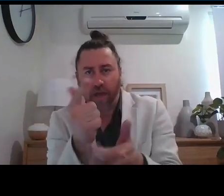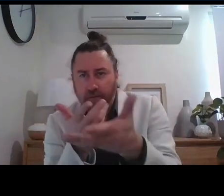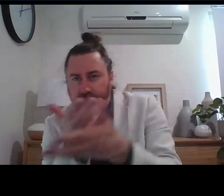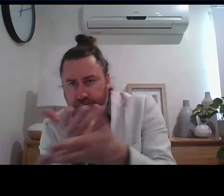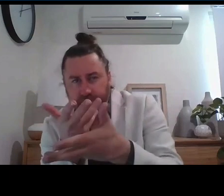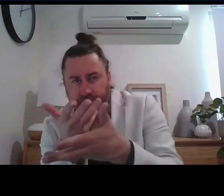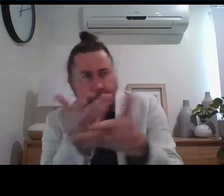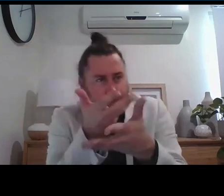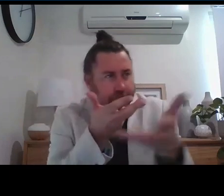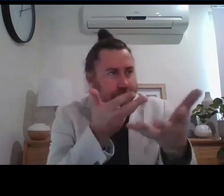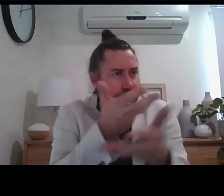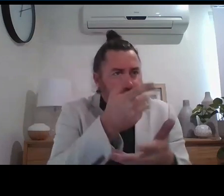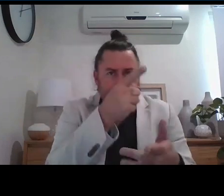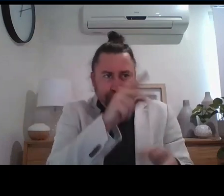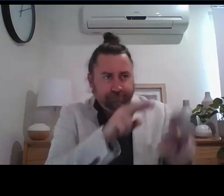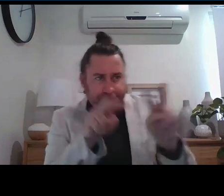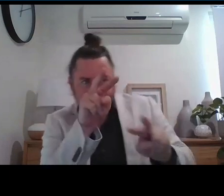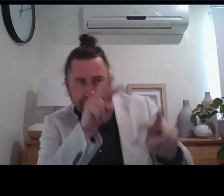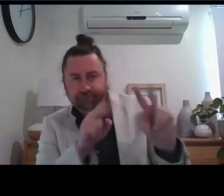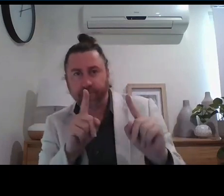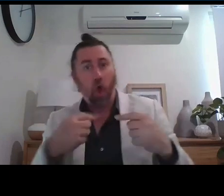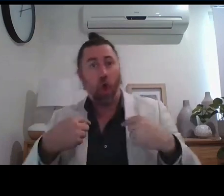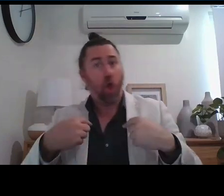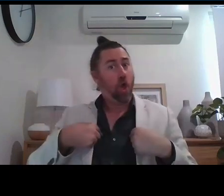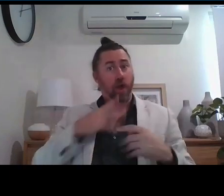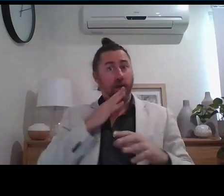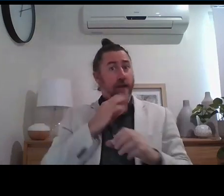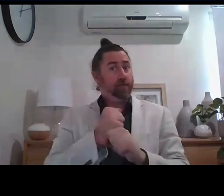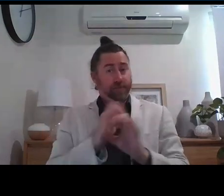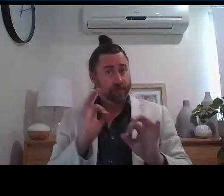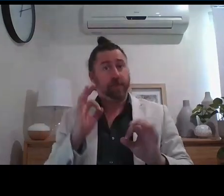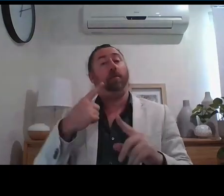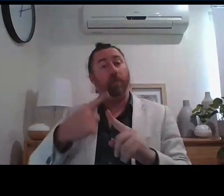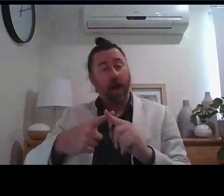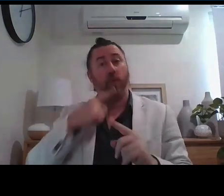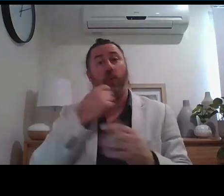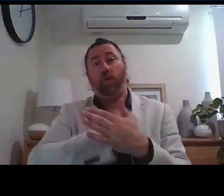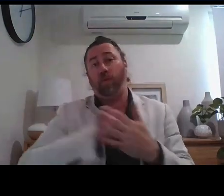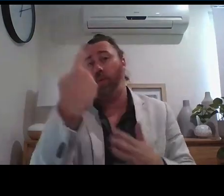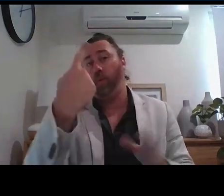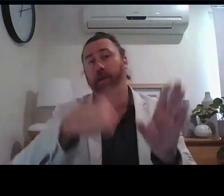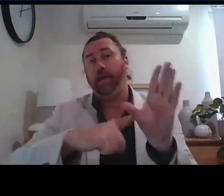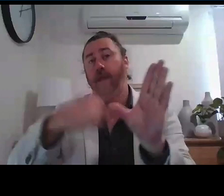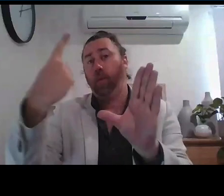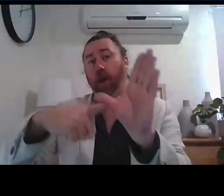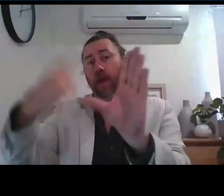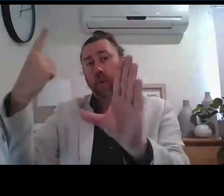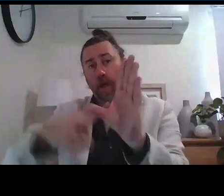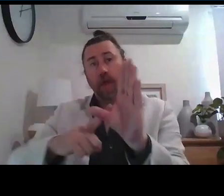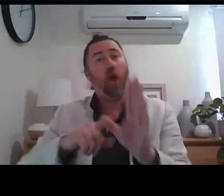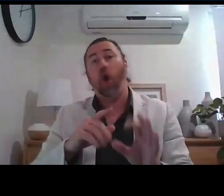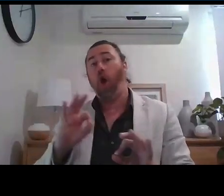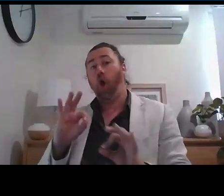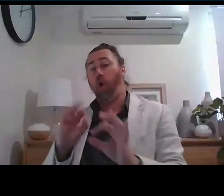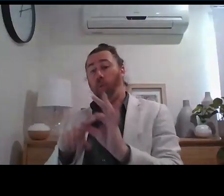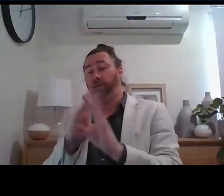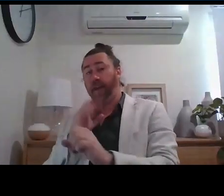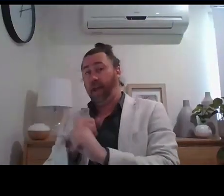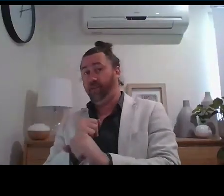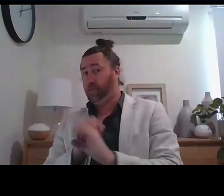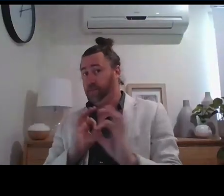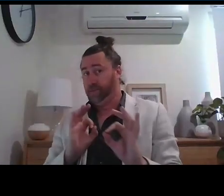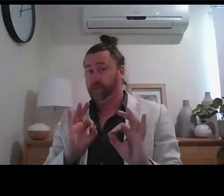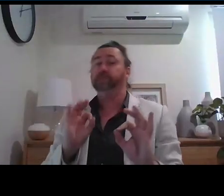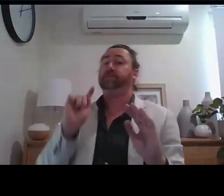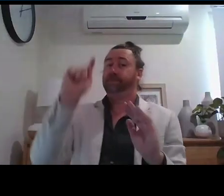These interviews are conducted by a third party annually. So it's not a department or a commission workforce, it's a